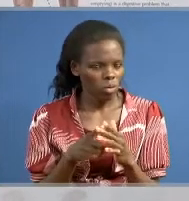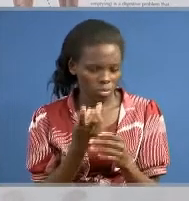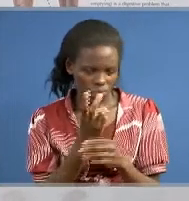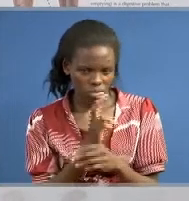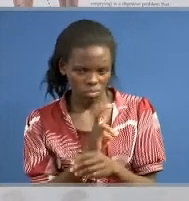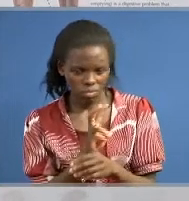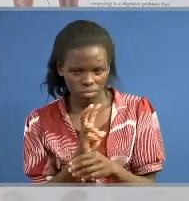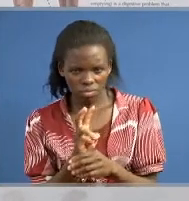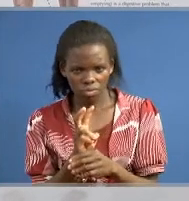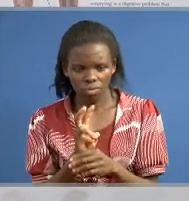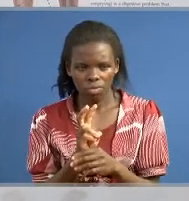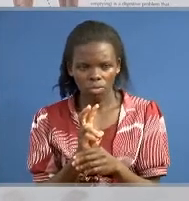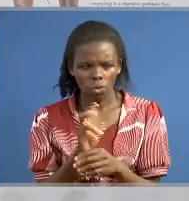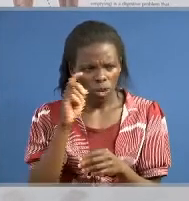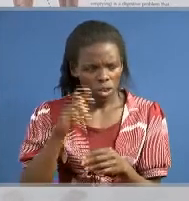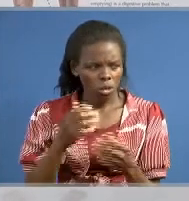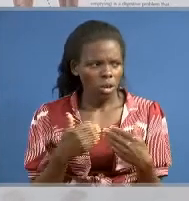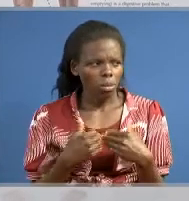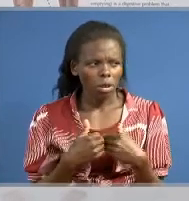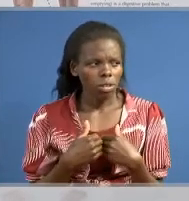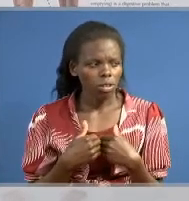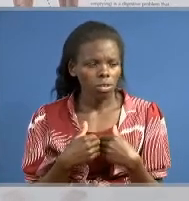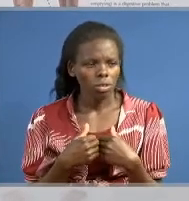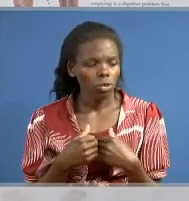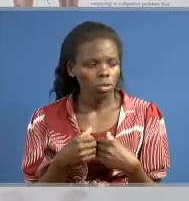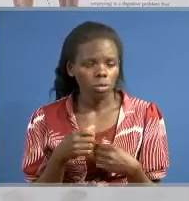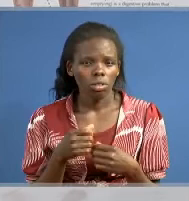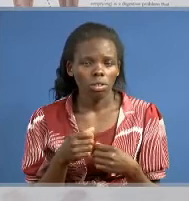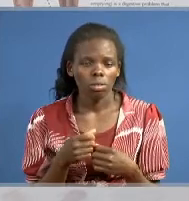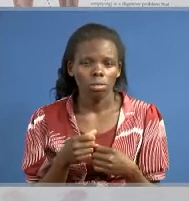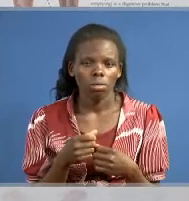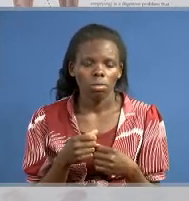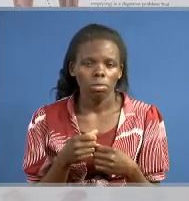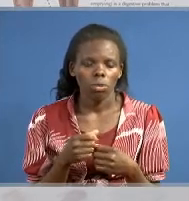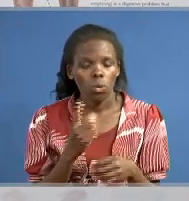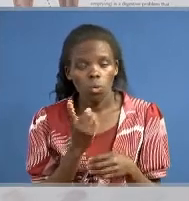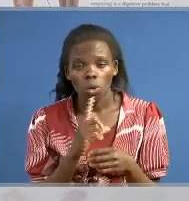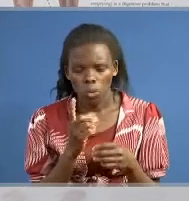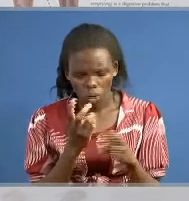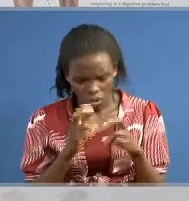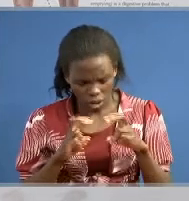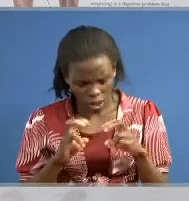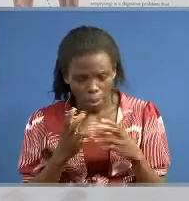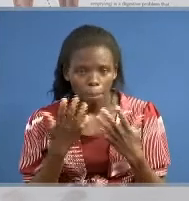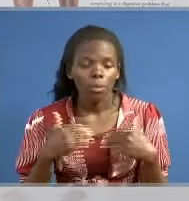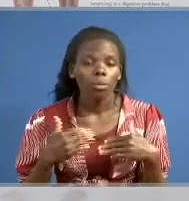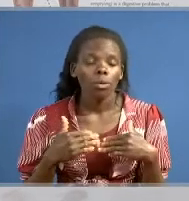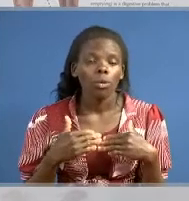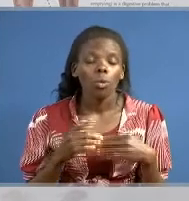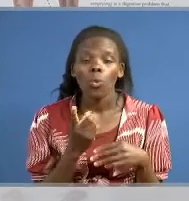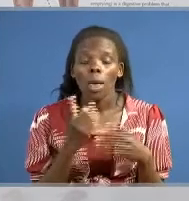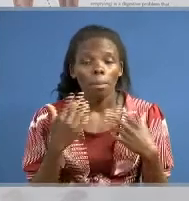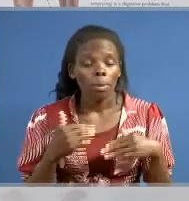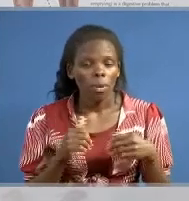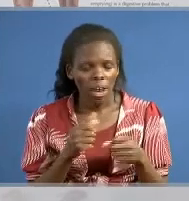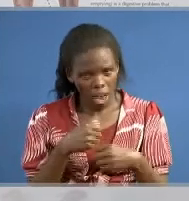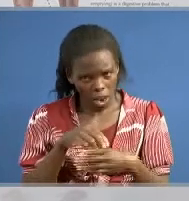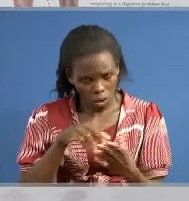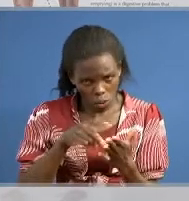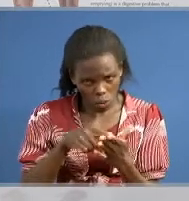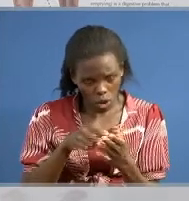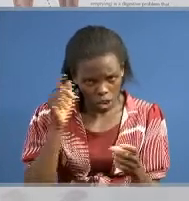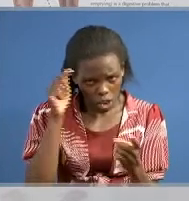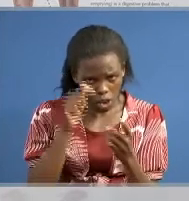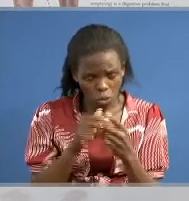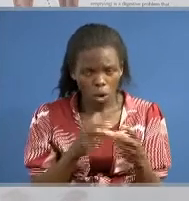screening. We need to have systems where we screen people, where people can walk